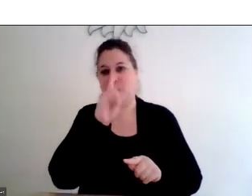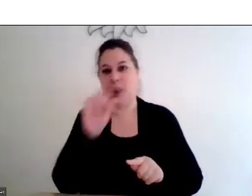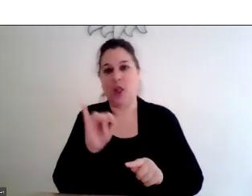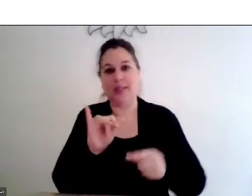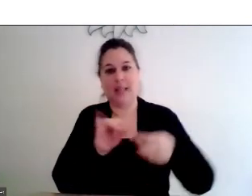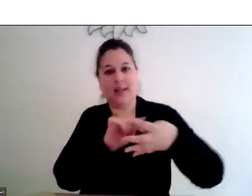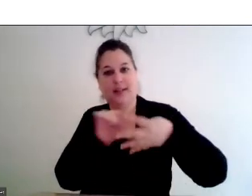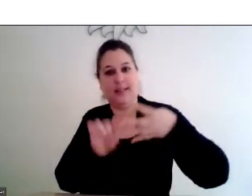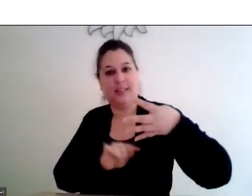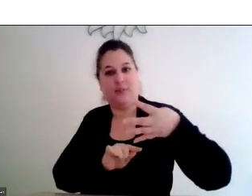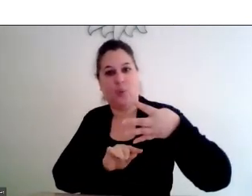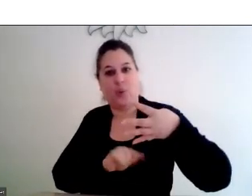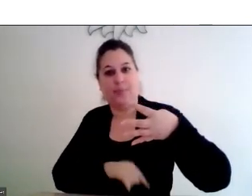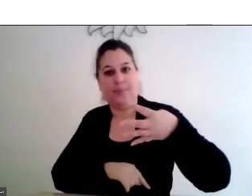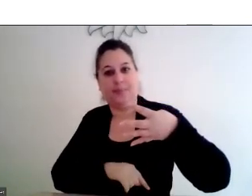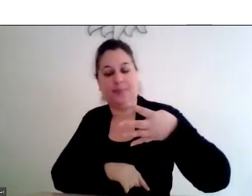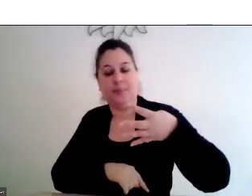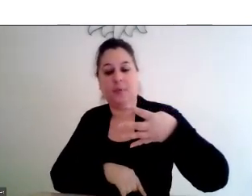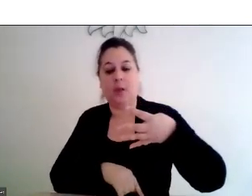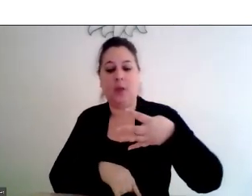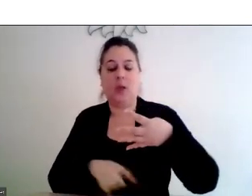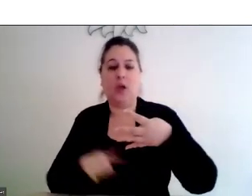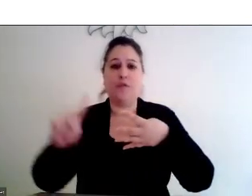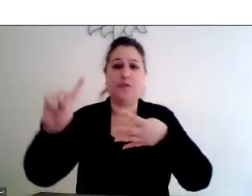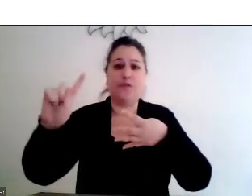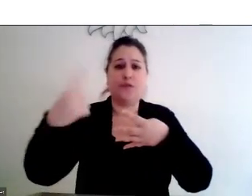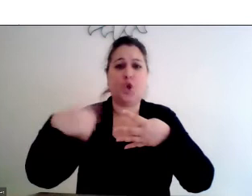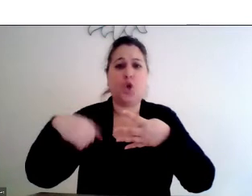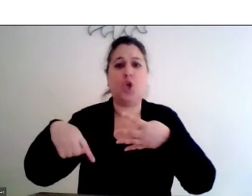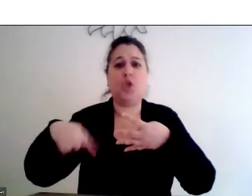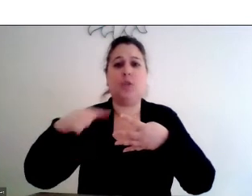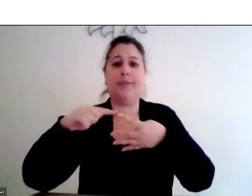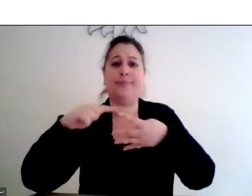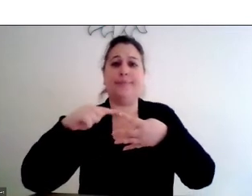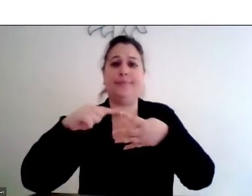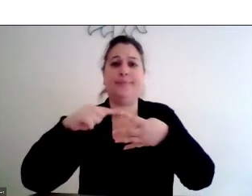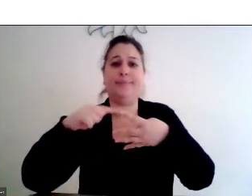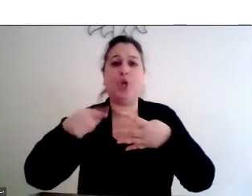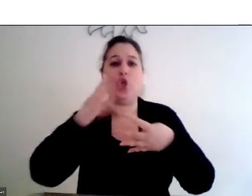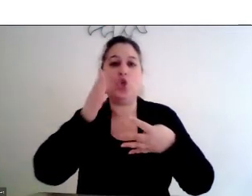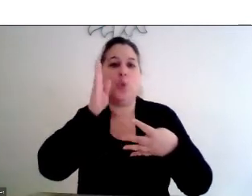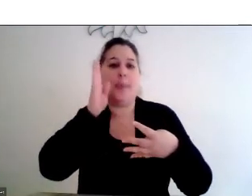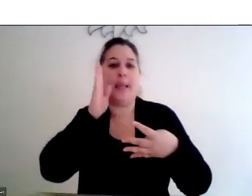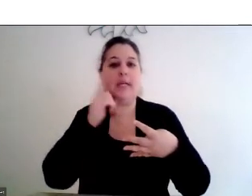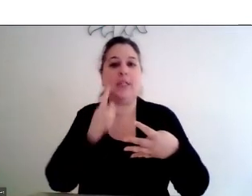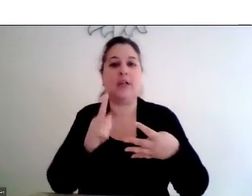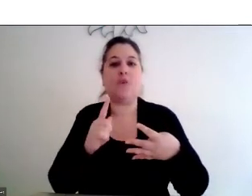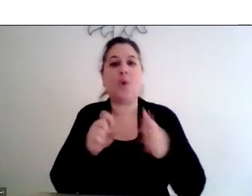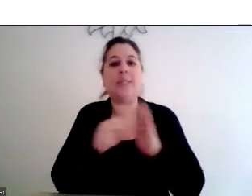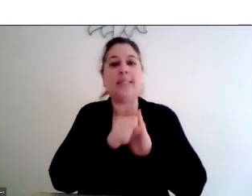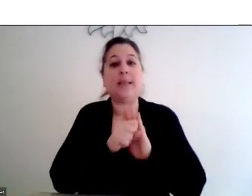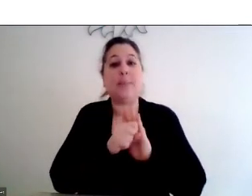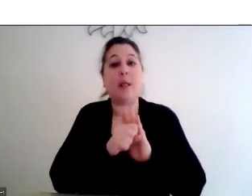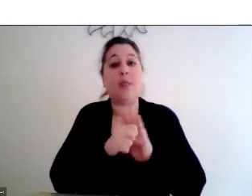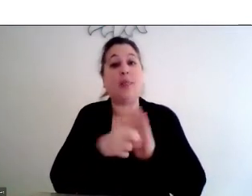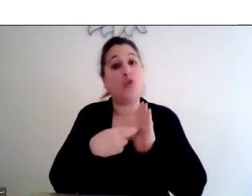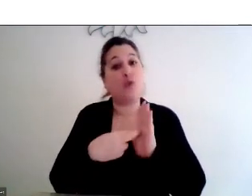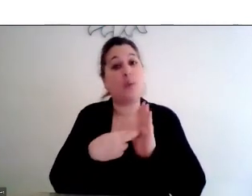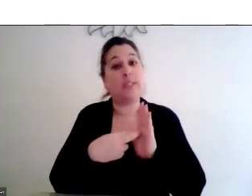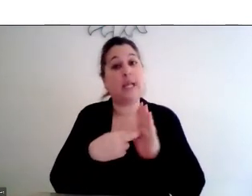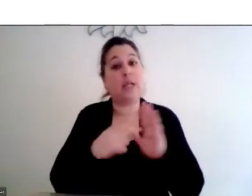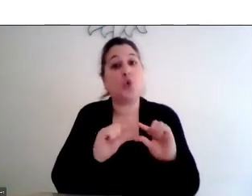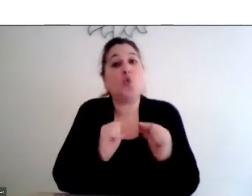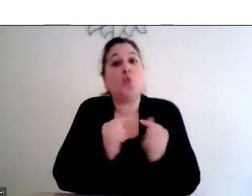of grouping symbol. And usually when you first start order of operations, you usually just have parentheses.